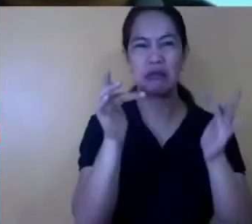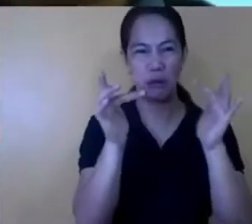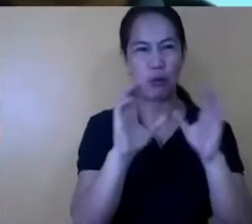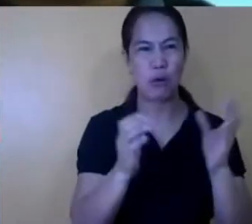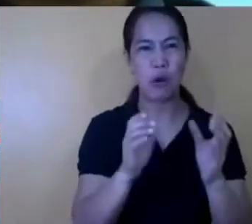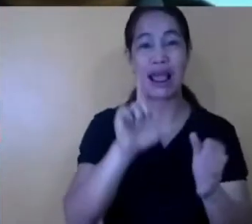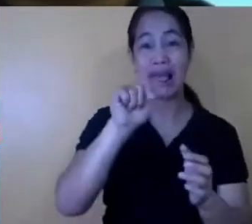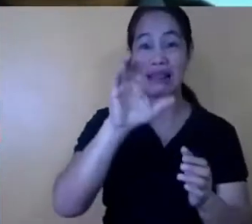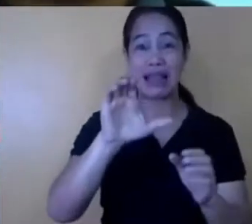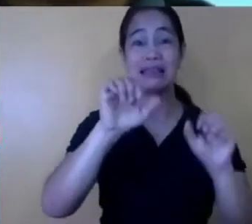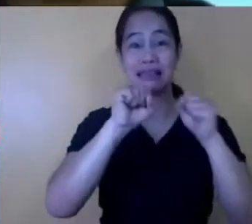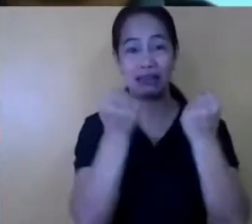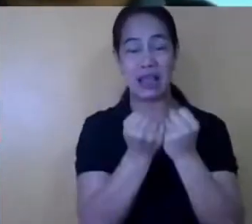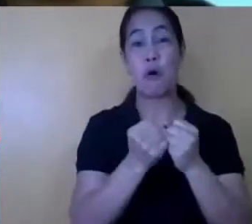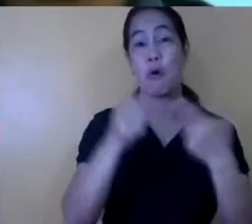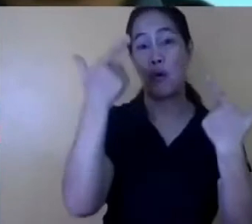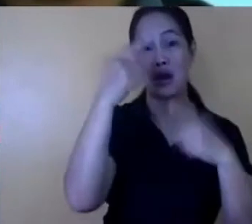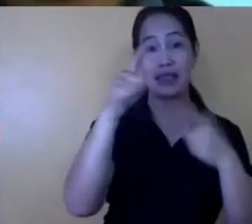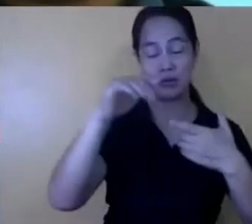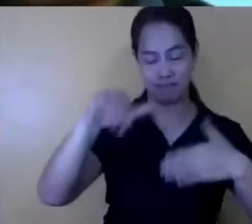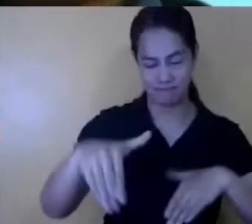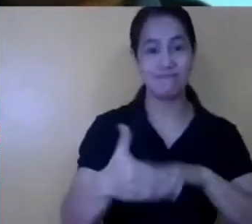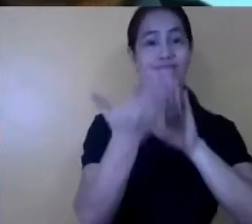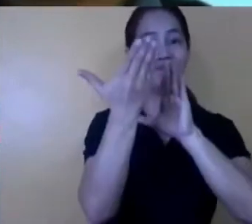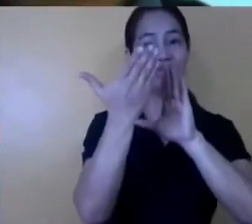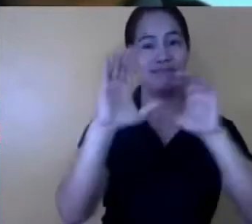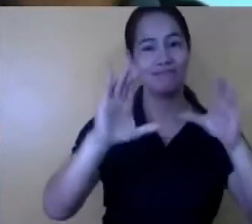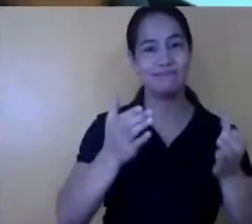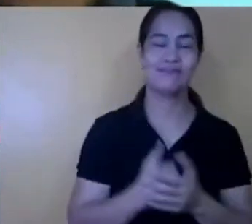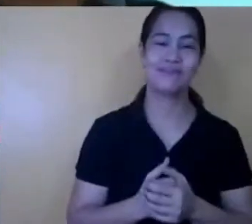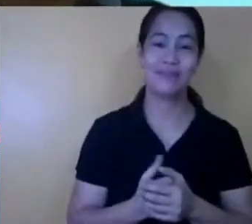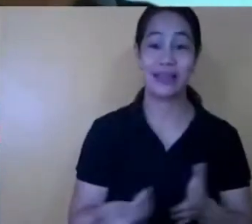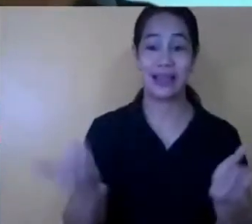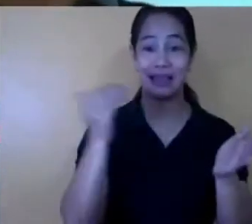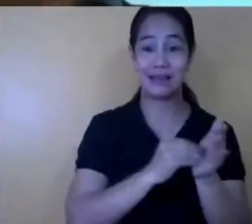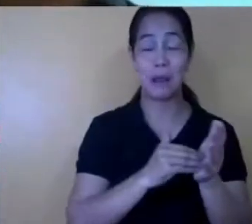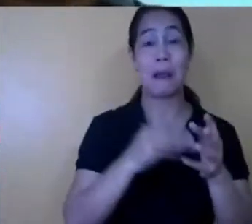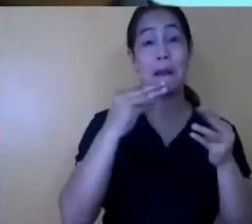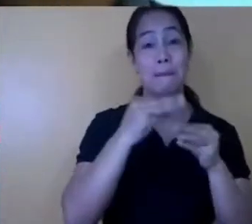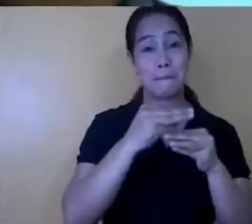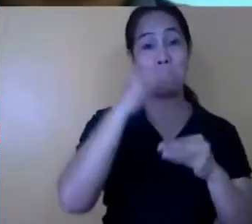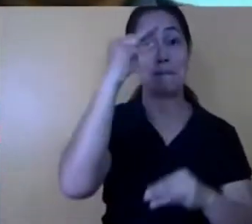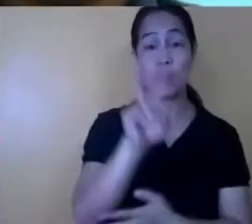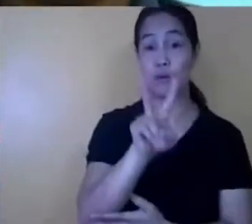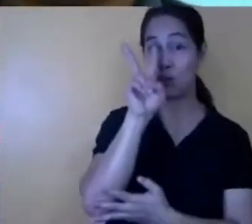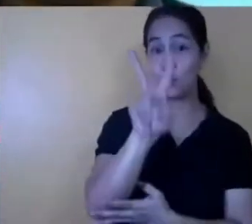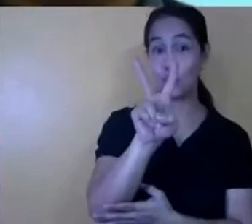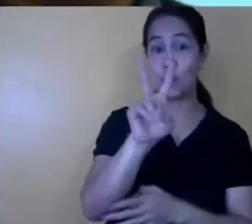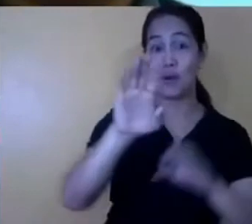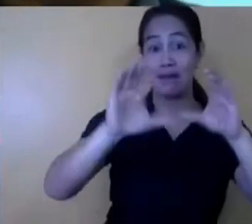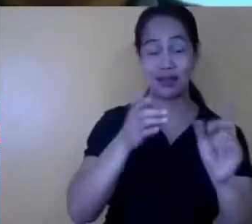or limited face-to-face classes. Again, a maximum of 2 classroom